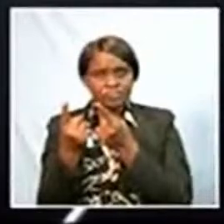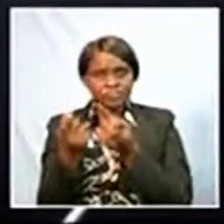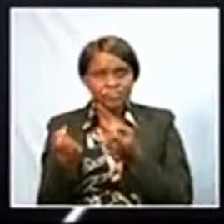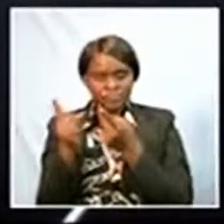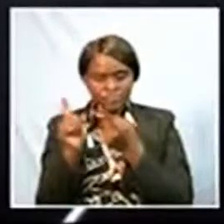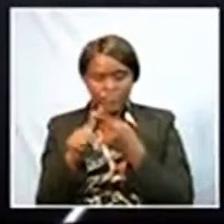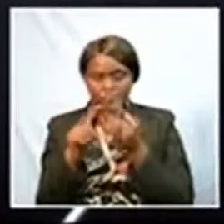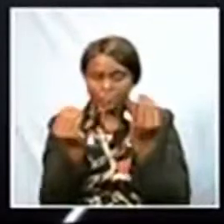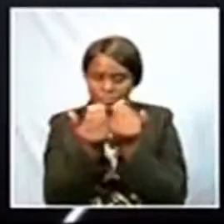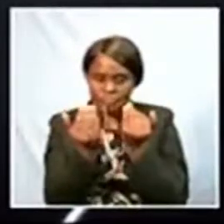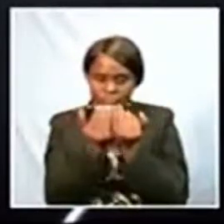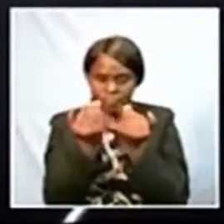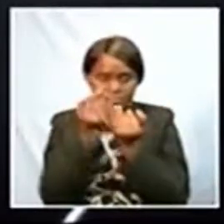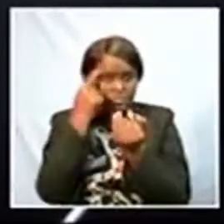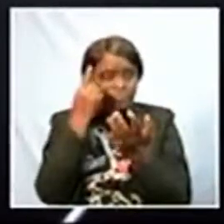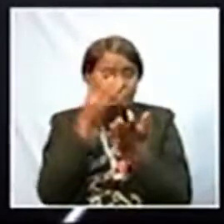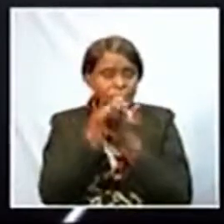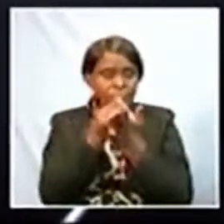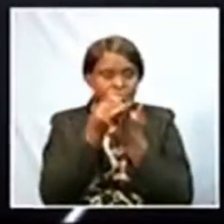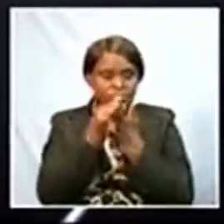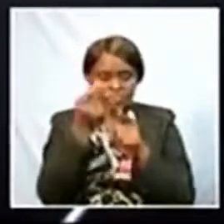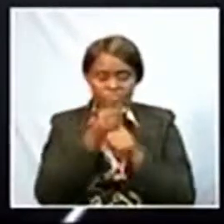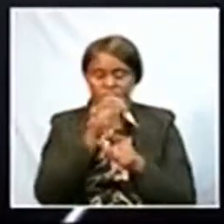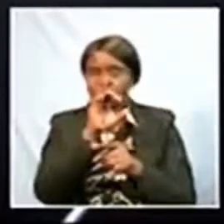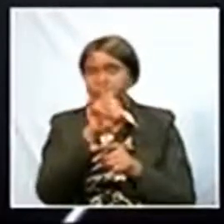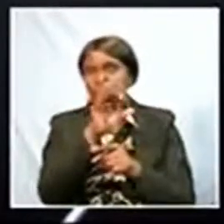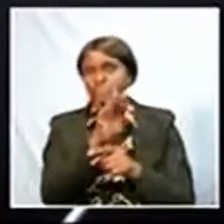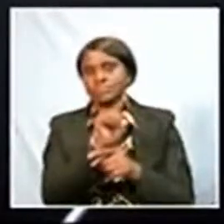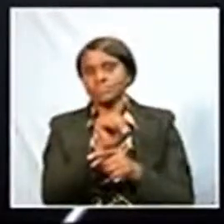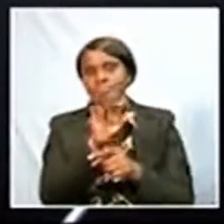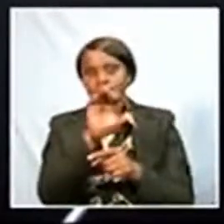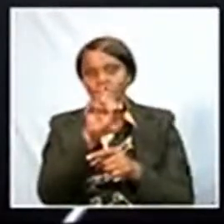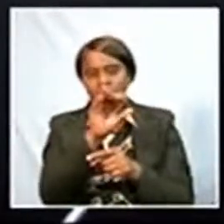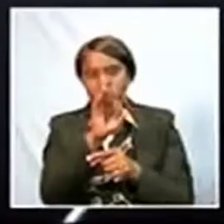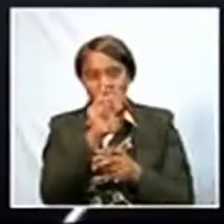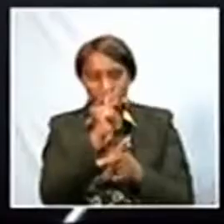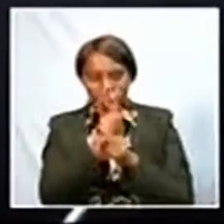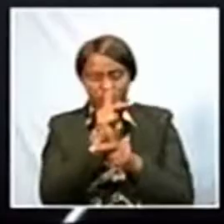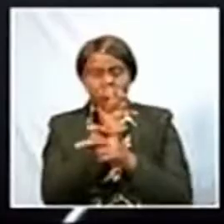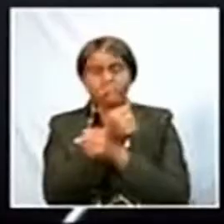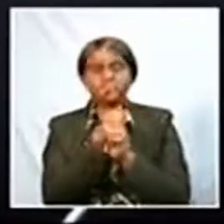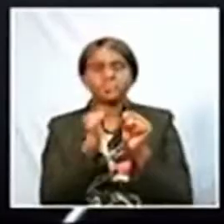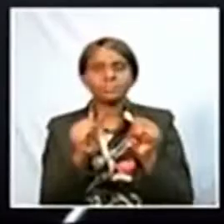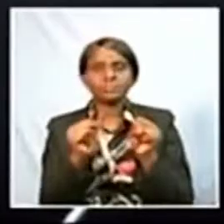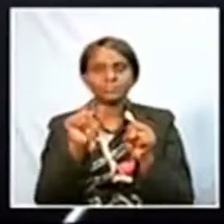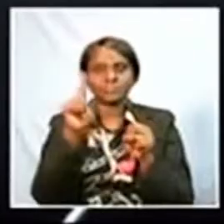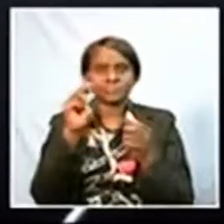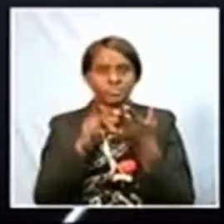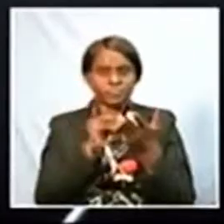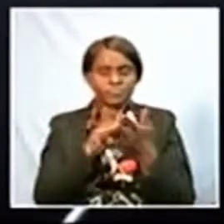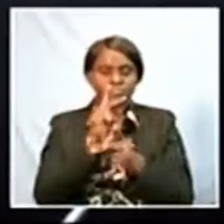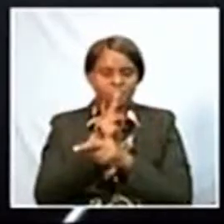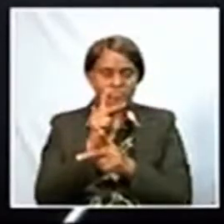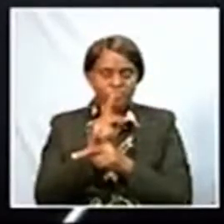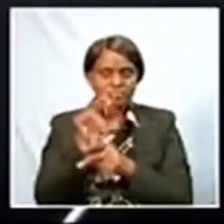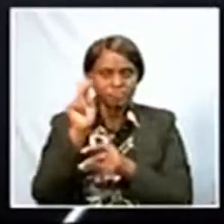to seek for funding from the CDF. They secured 1 million kwacha